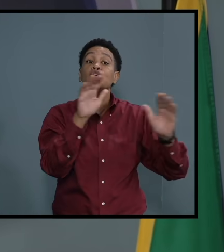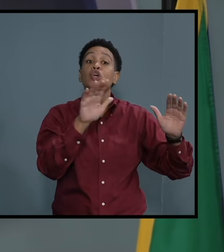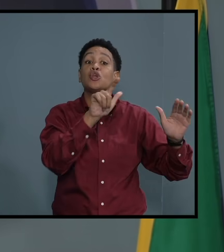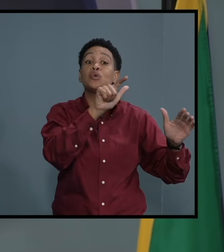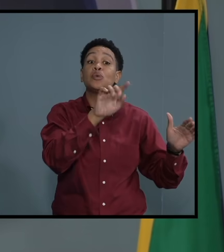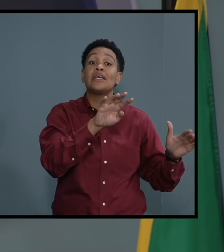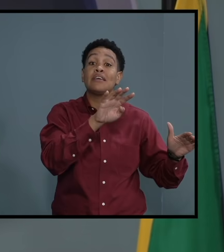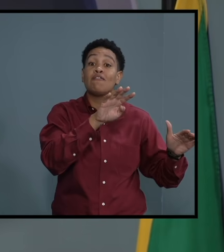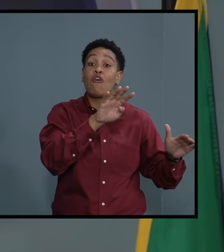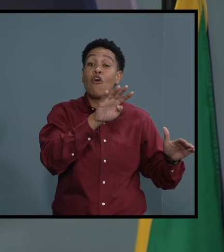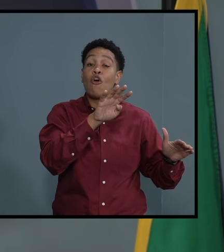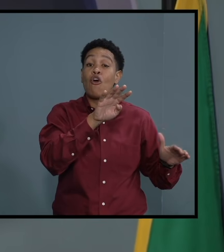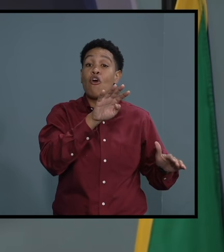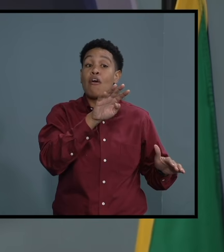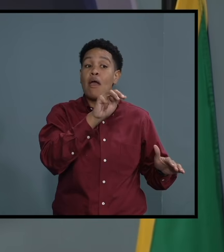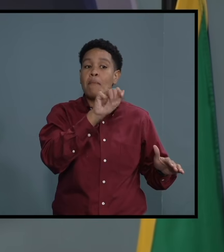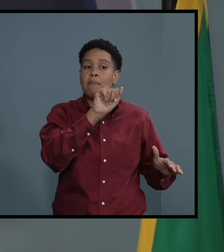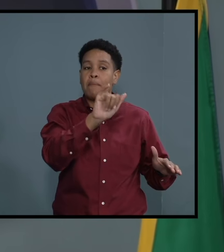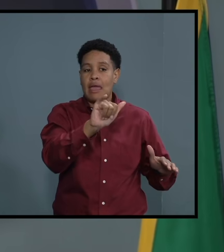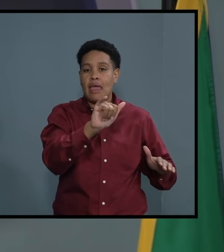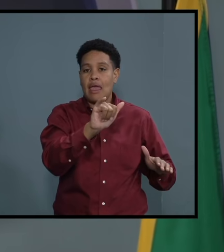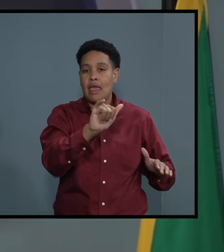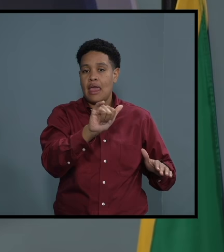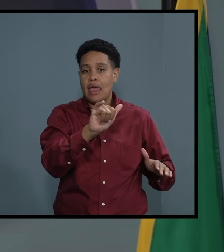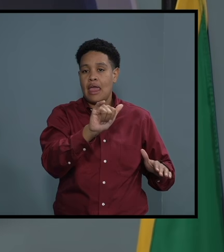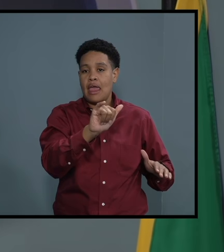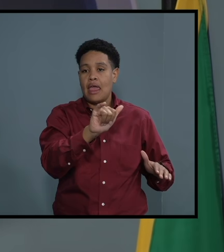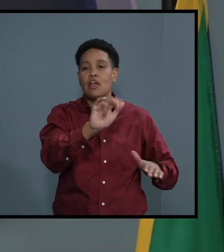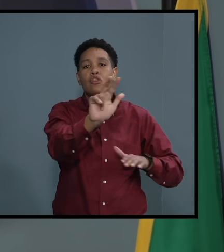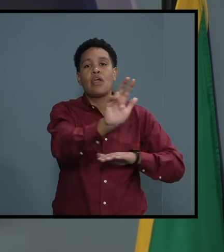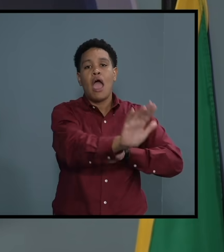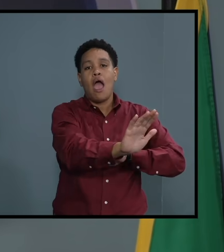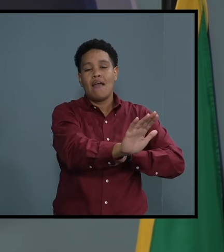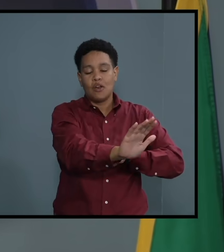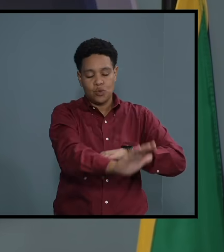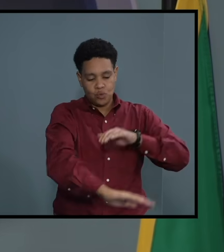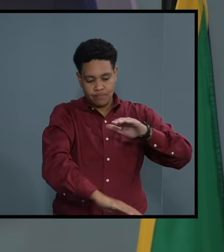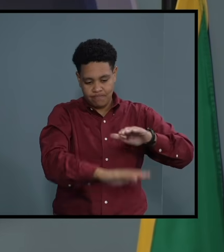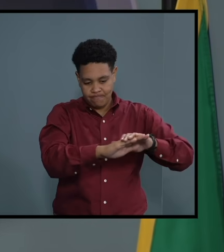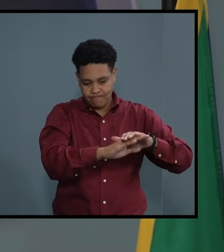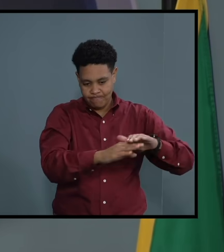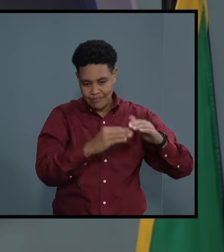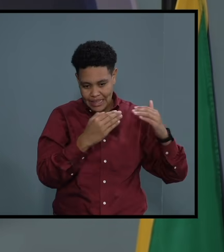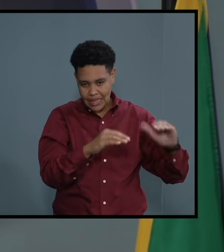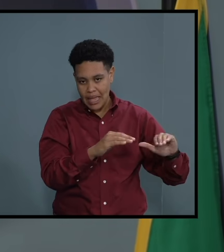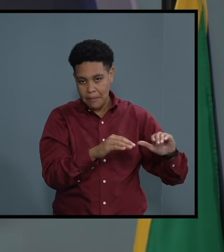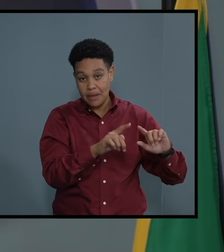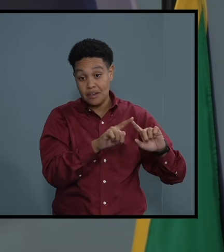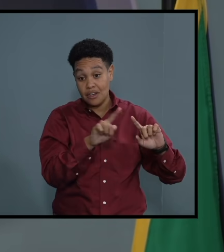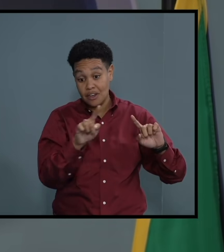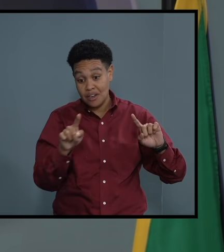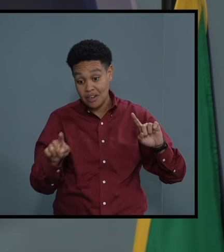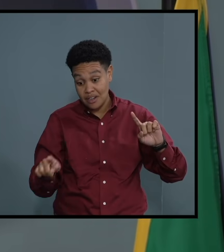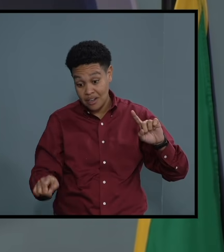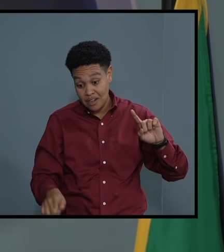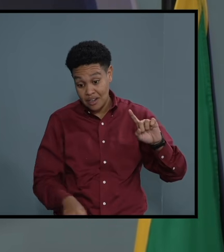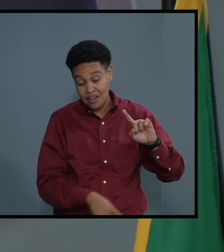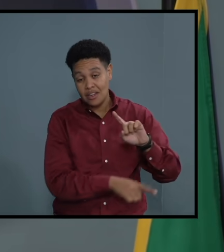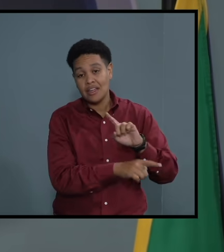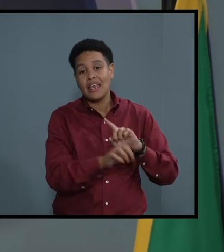24th of May at 3 p.m. to 8 a.m.